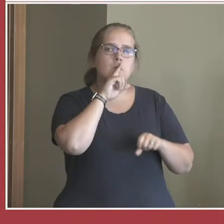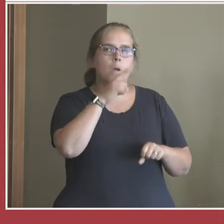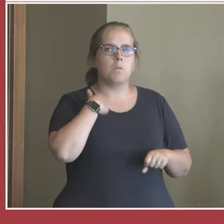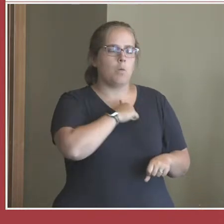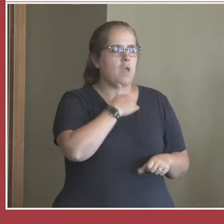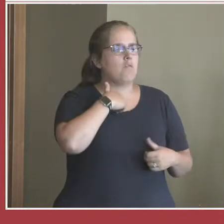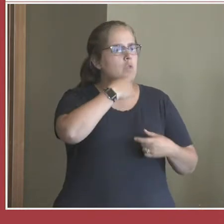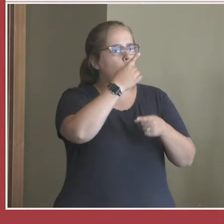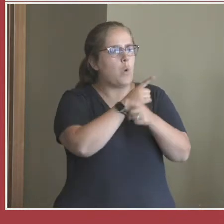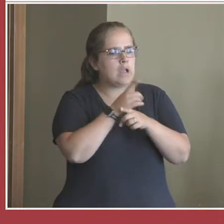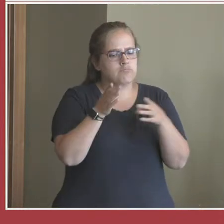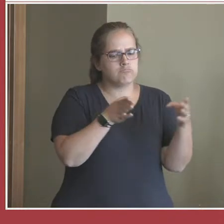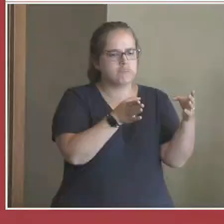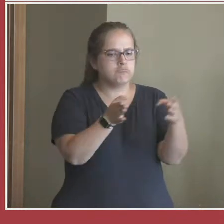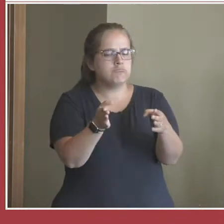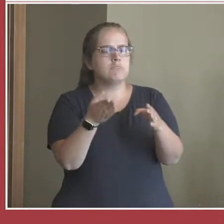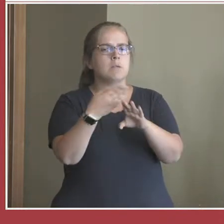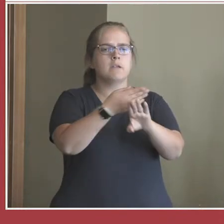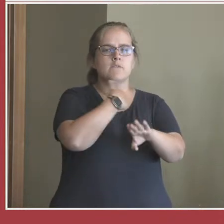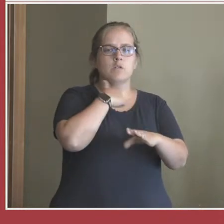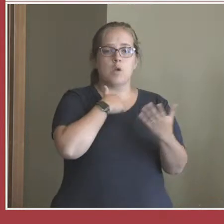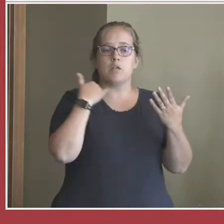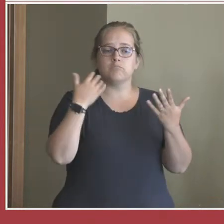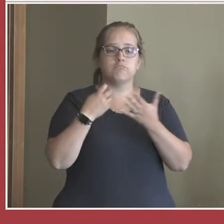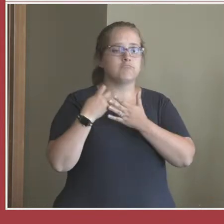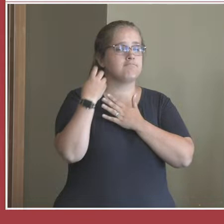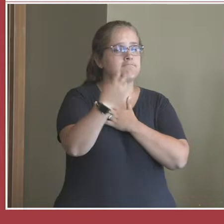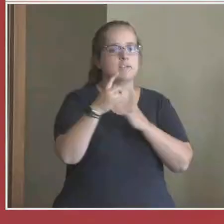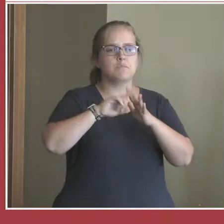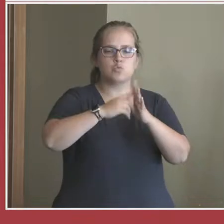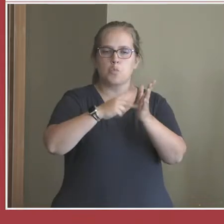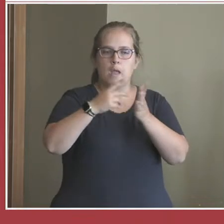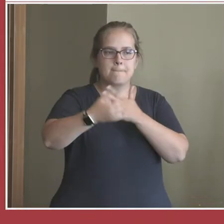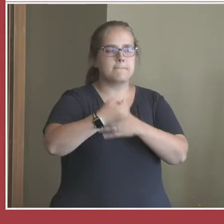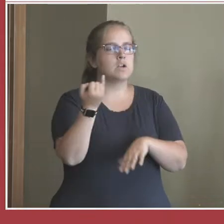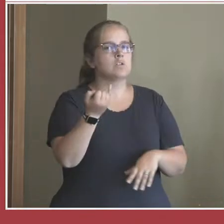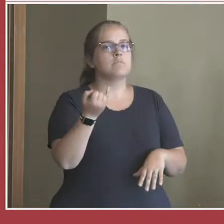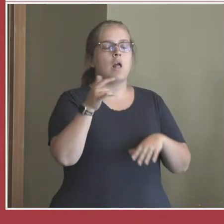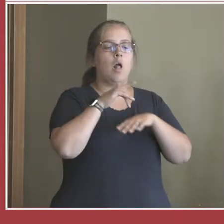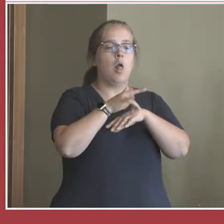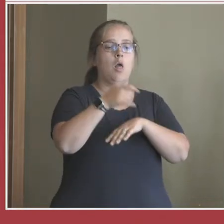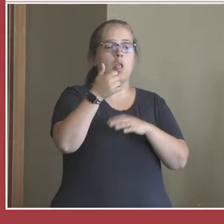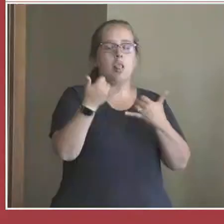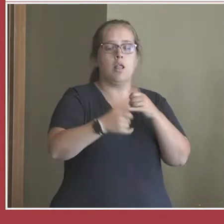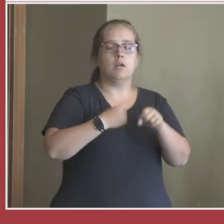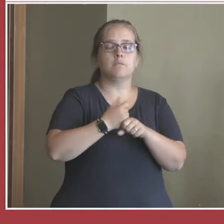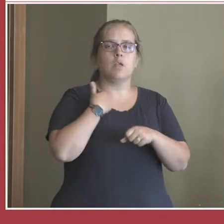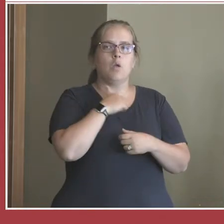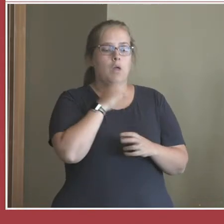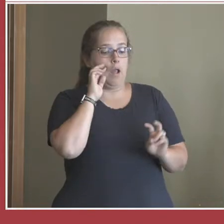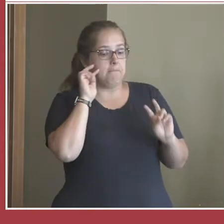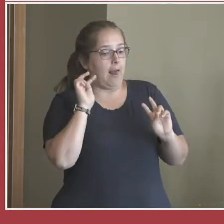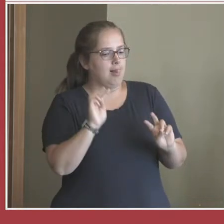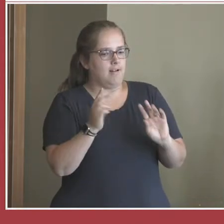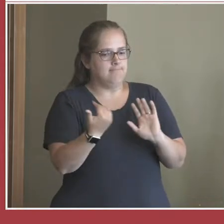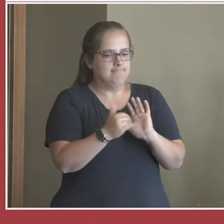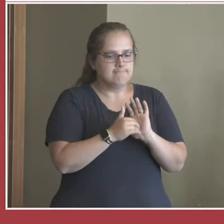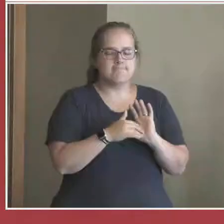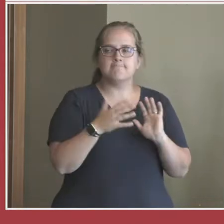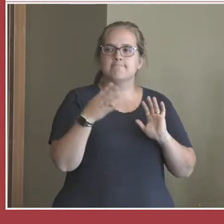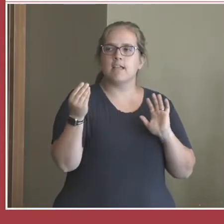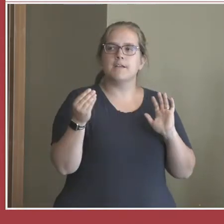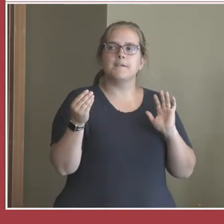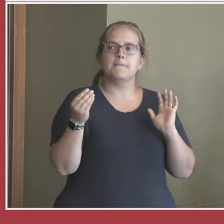had the right direction before we jumped in and started the project. So earlier this year, we re-looked at the campus plan,